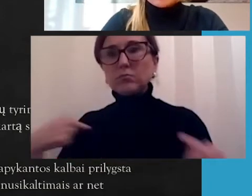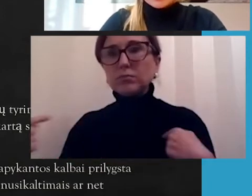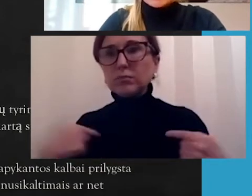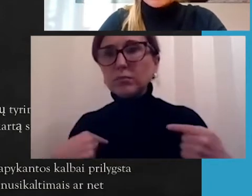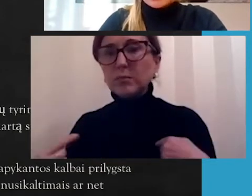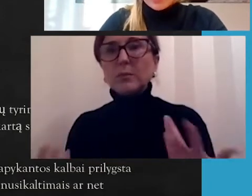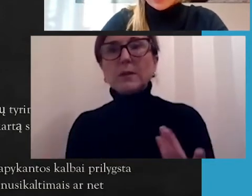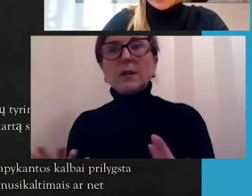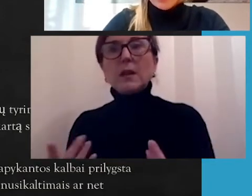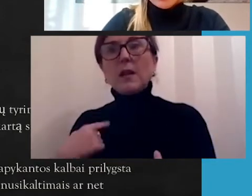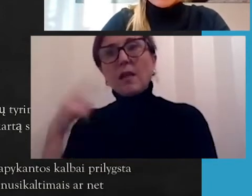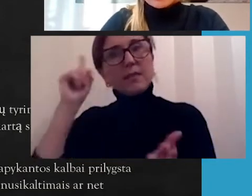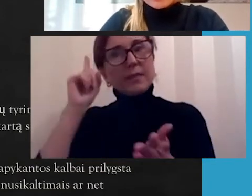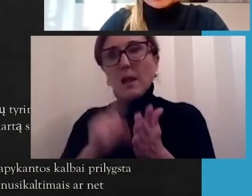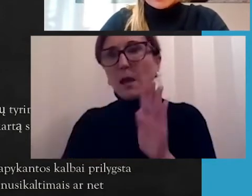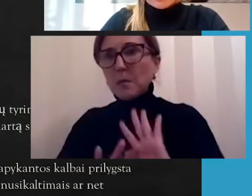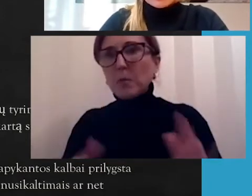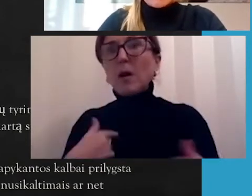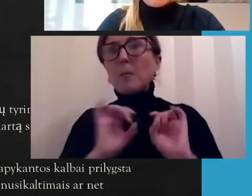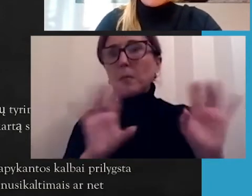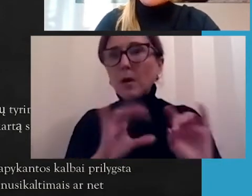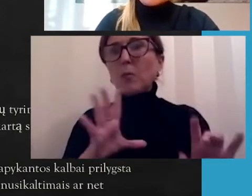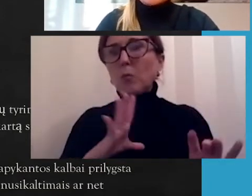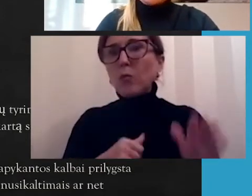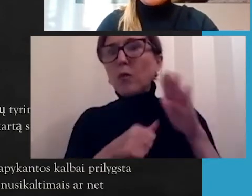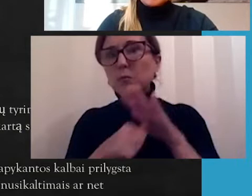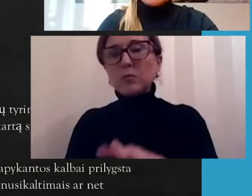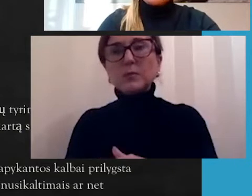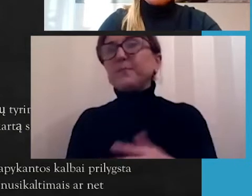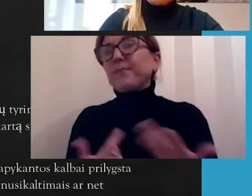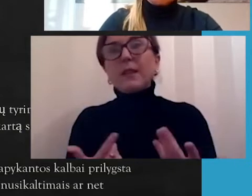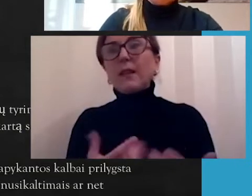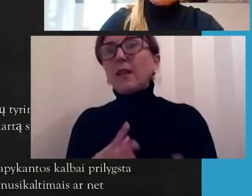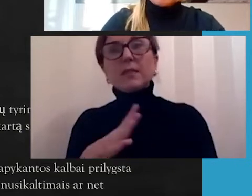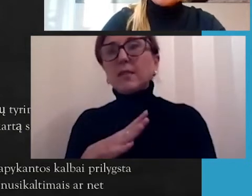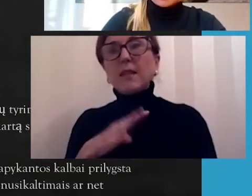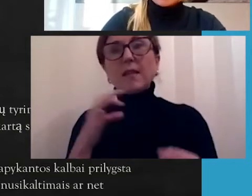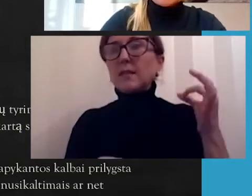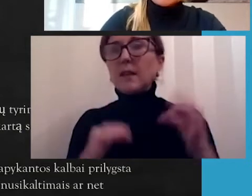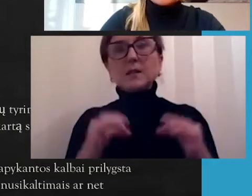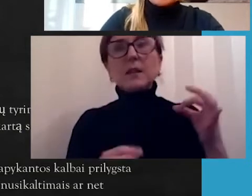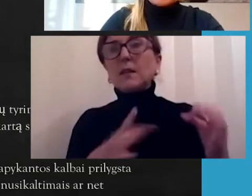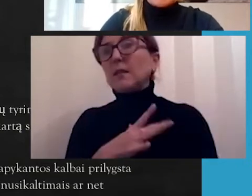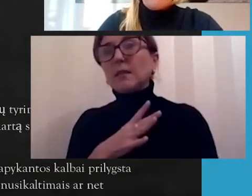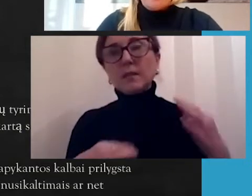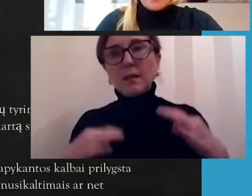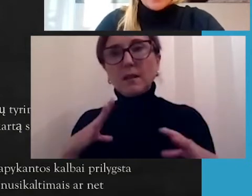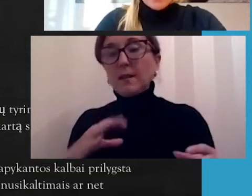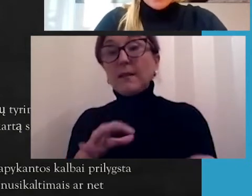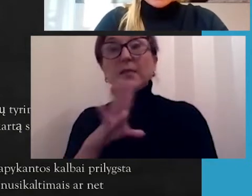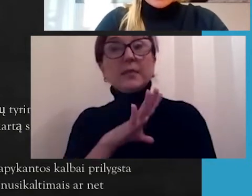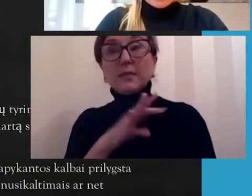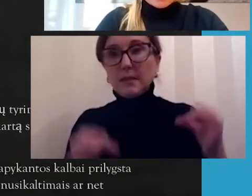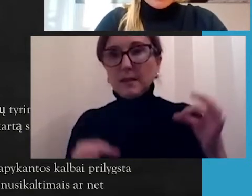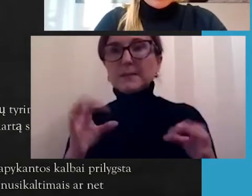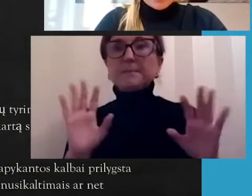second victimization, when the victim was not believed and